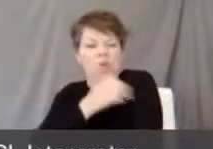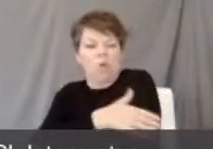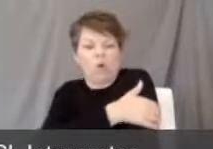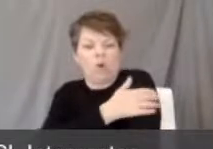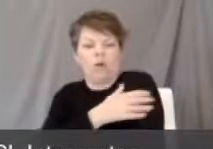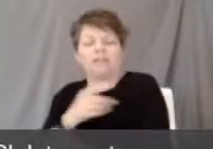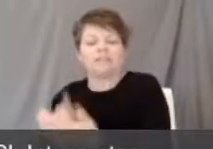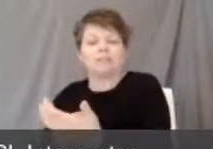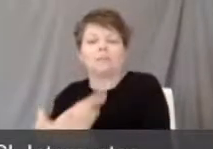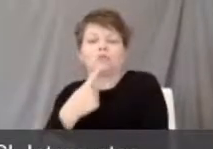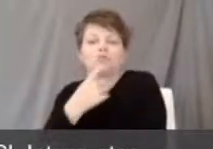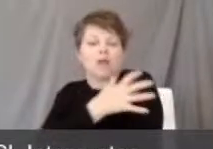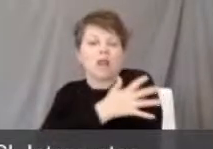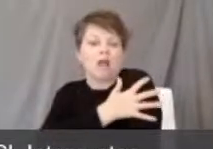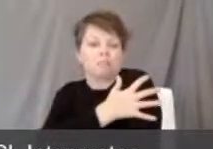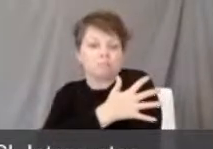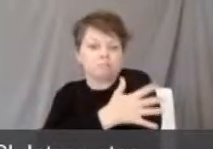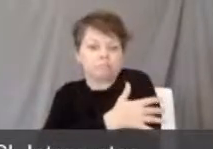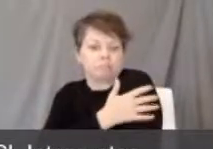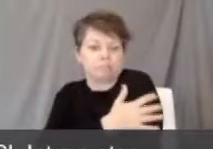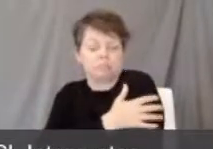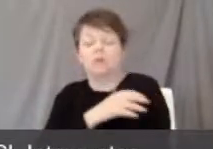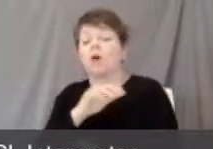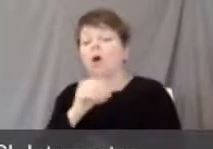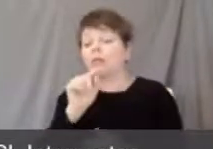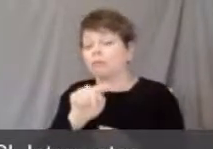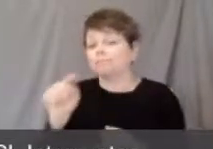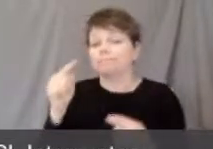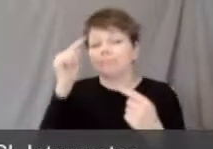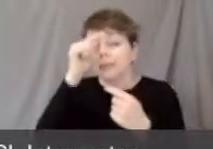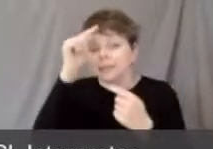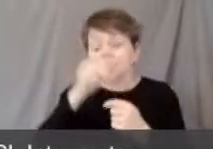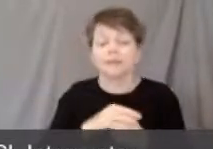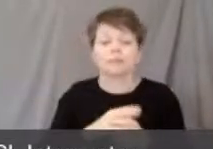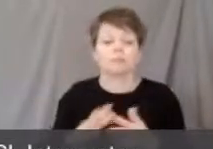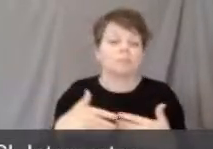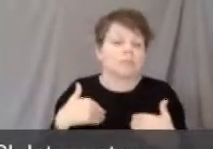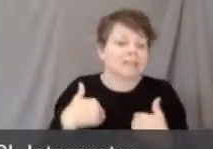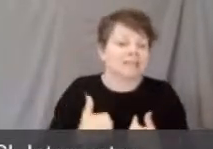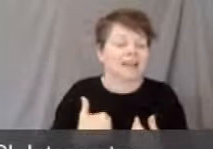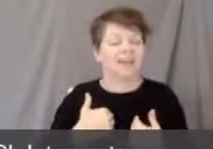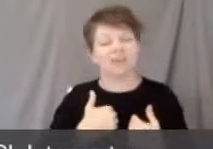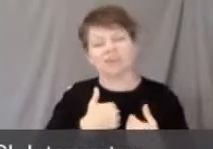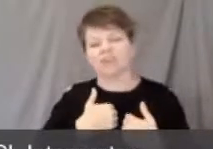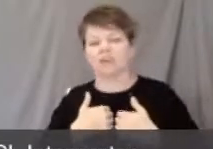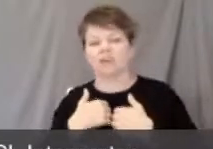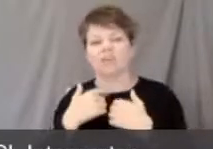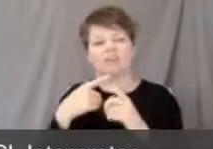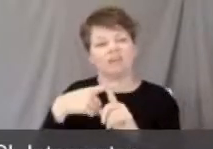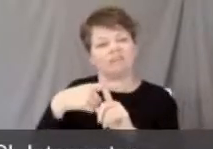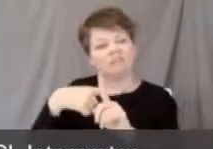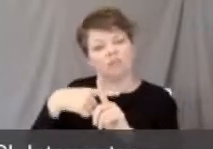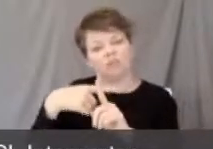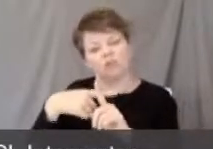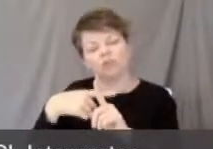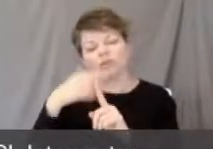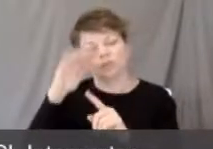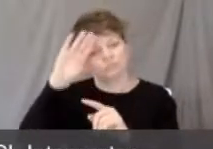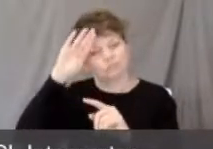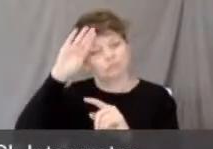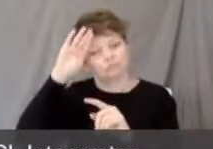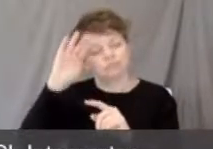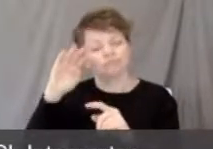swelling at the injection site. Others had headache, felt tired, kind of achy, feverish. They